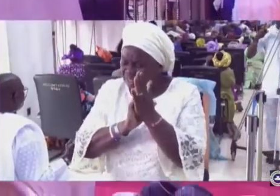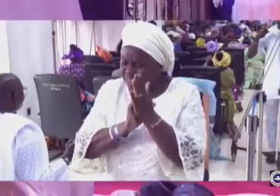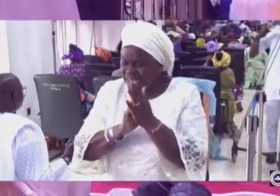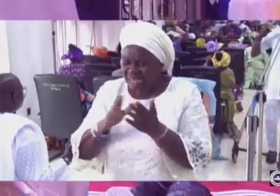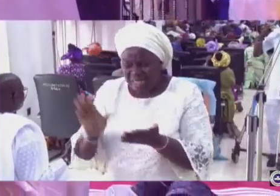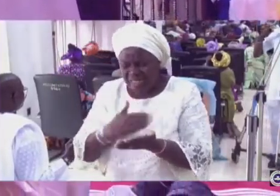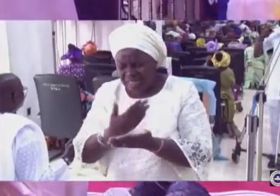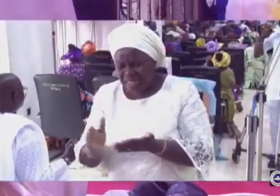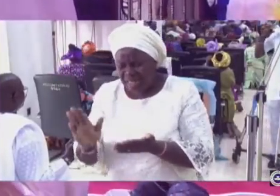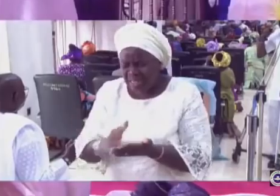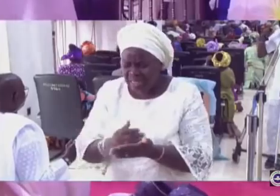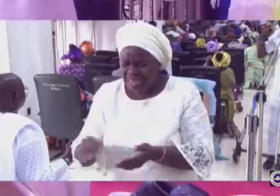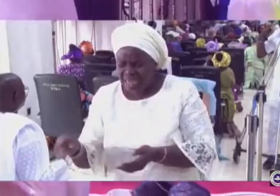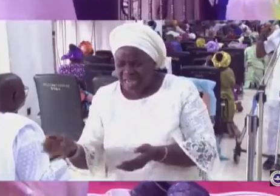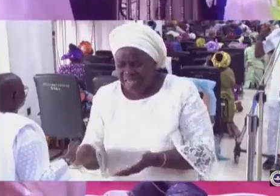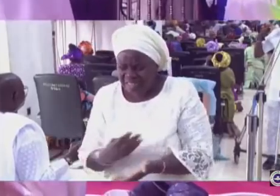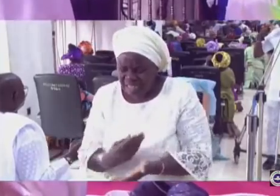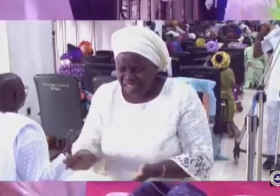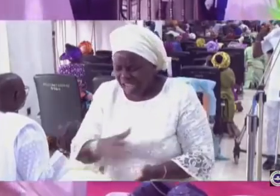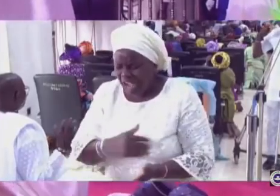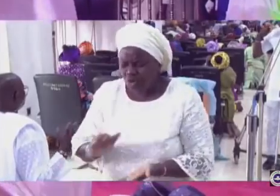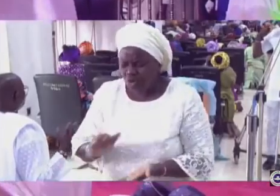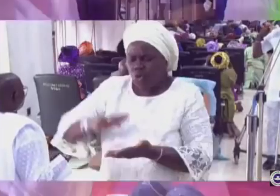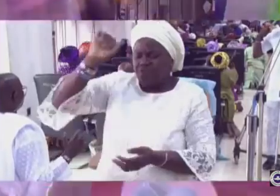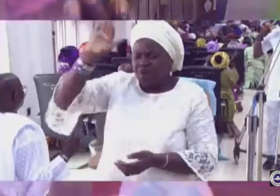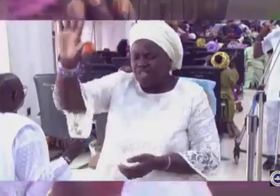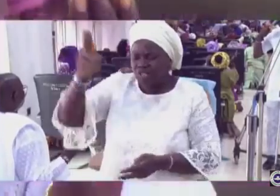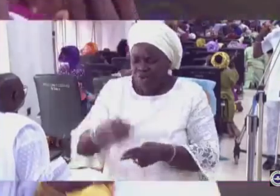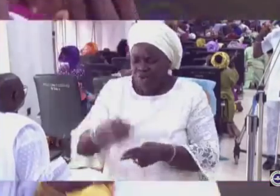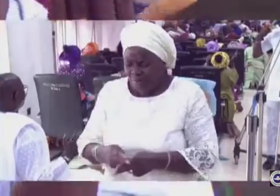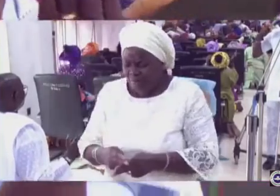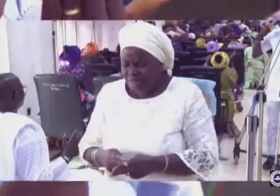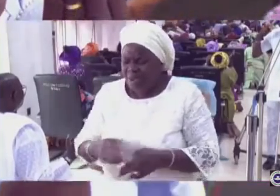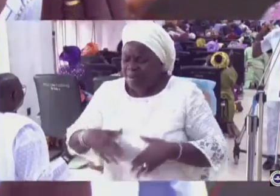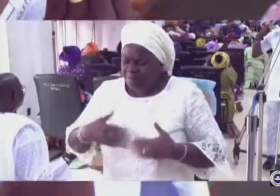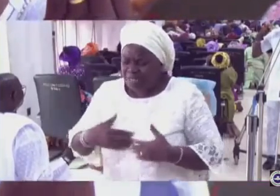your name, please don't take away from us.